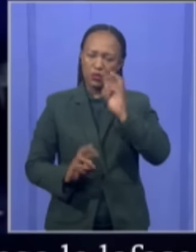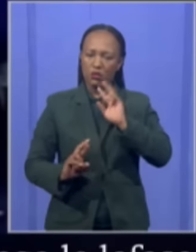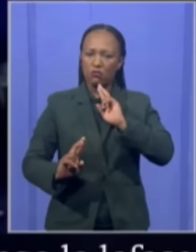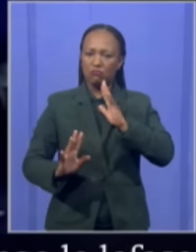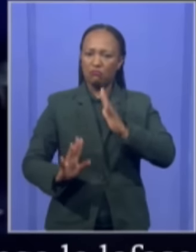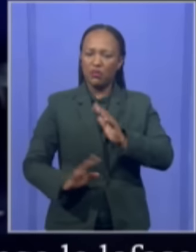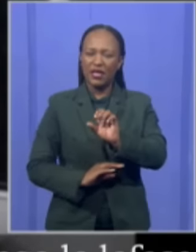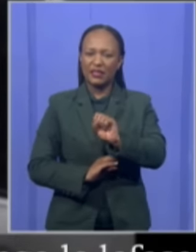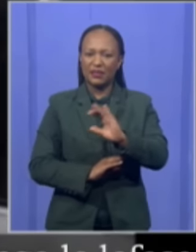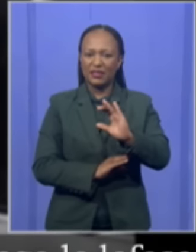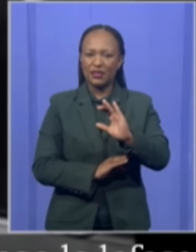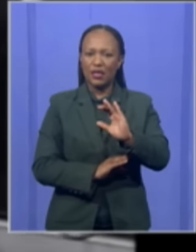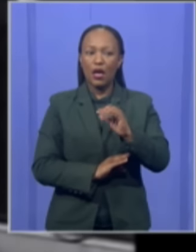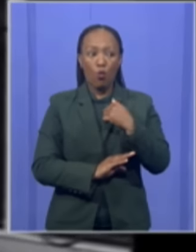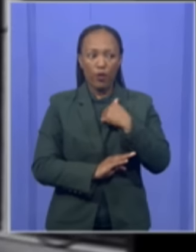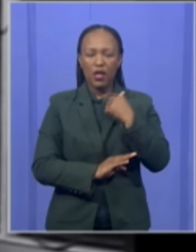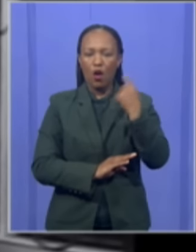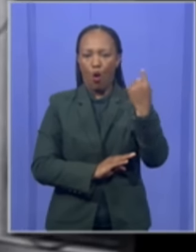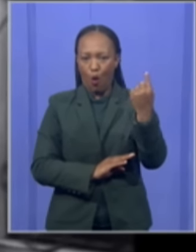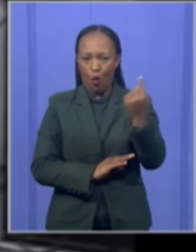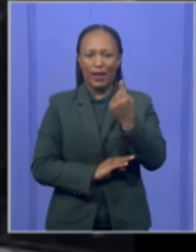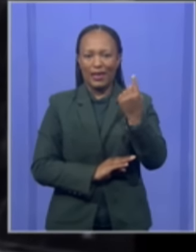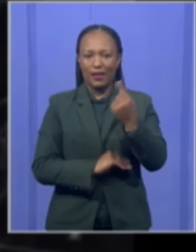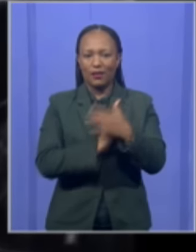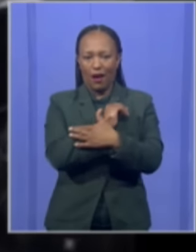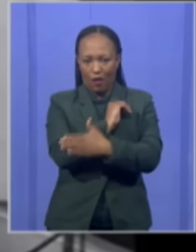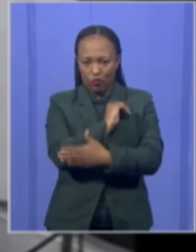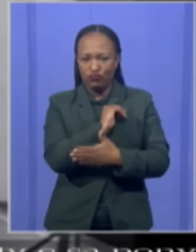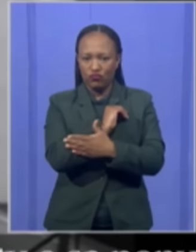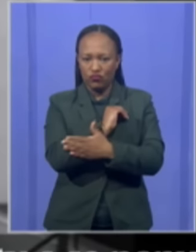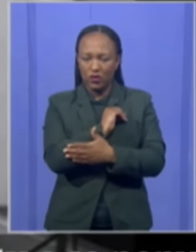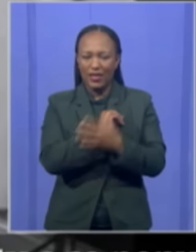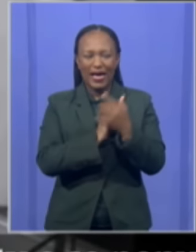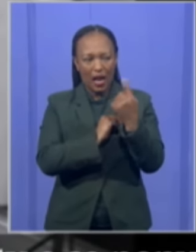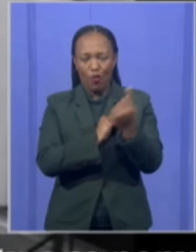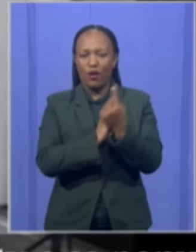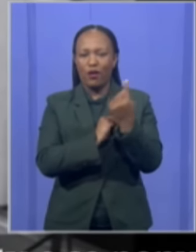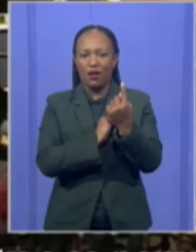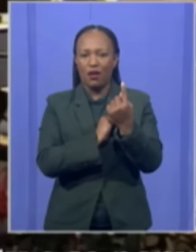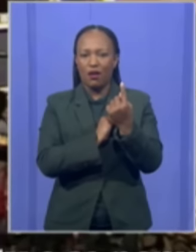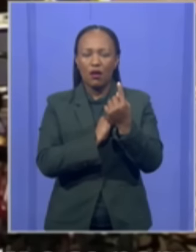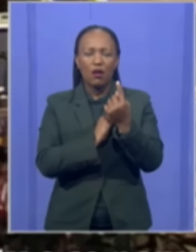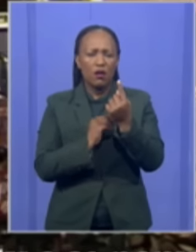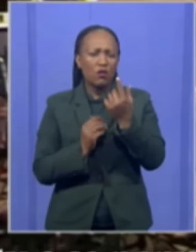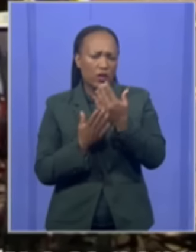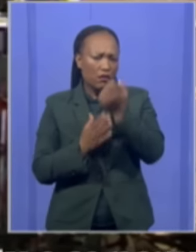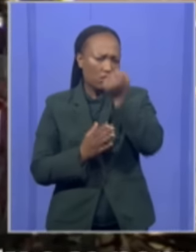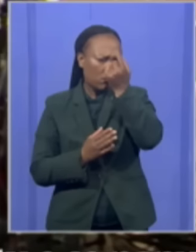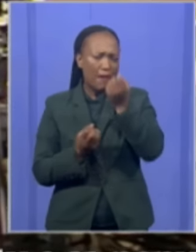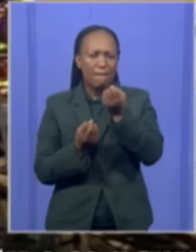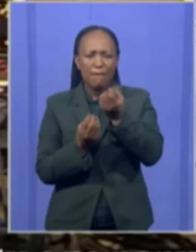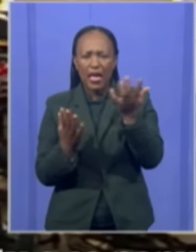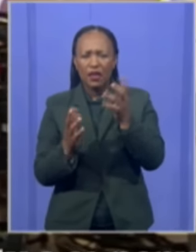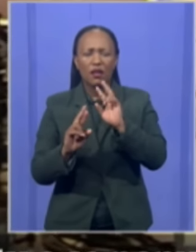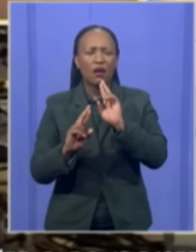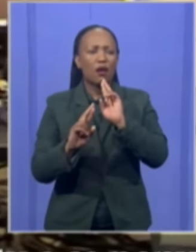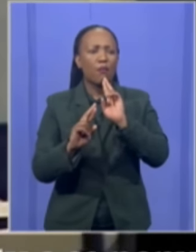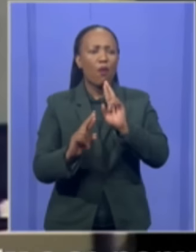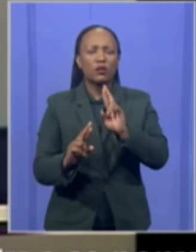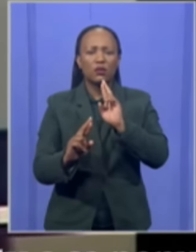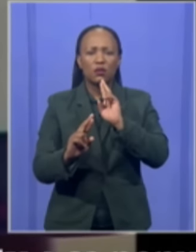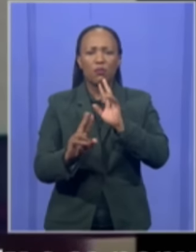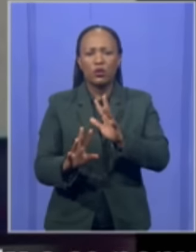ya gore ke rena fela mo nageng o tla kwešiša gore go na le bo babega ditaba ba bantši ba di-newsroom tše dintši mara e